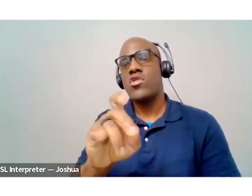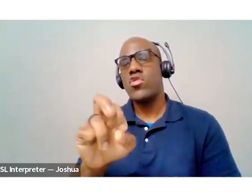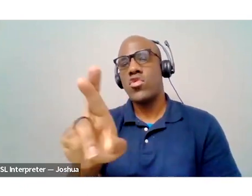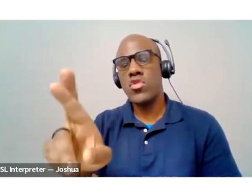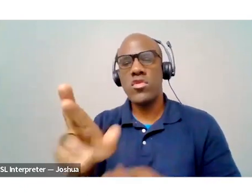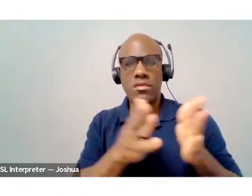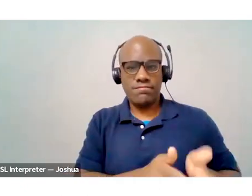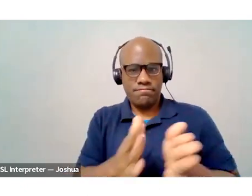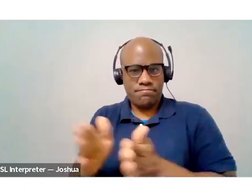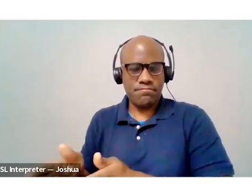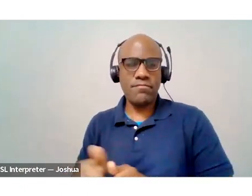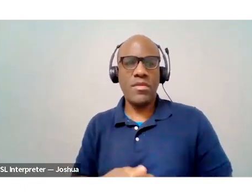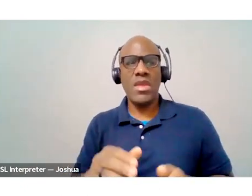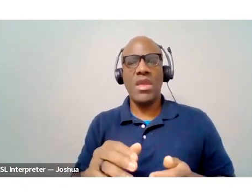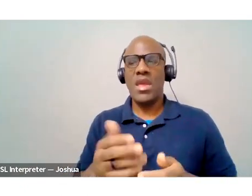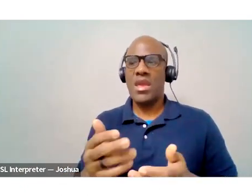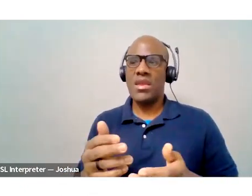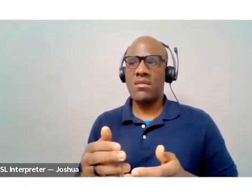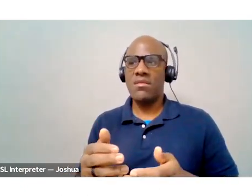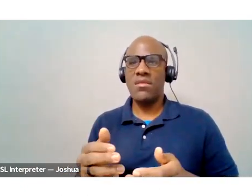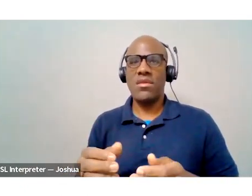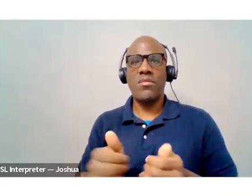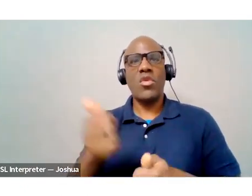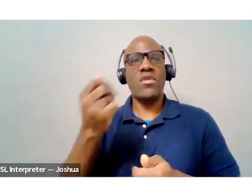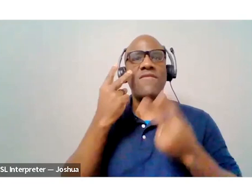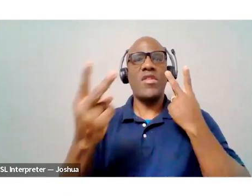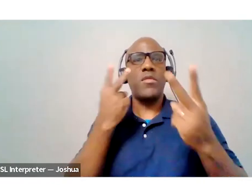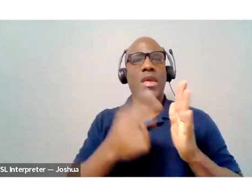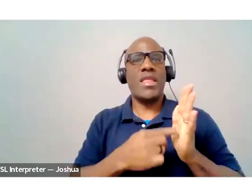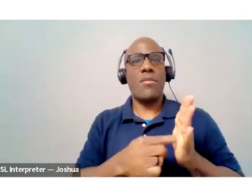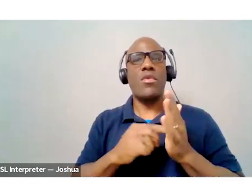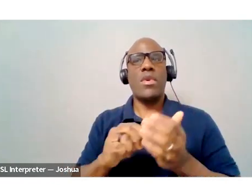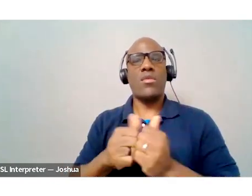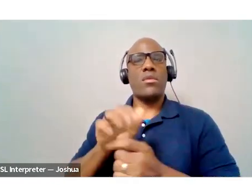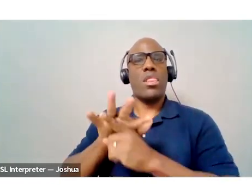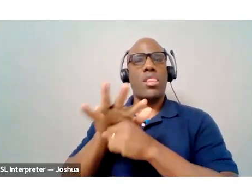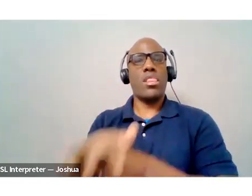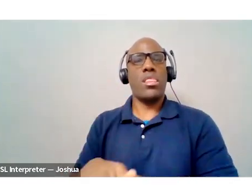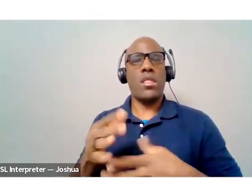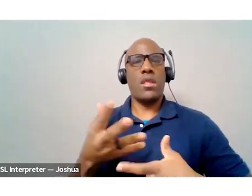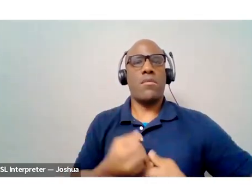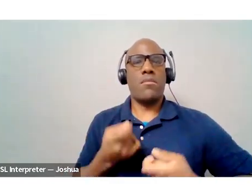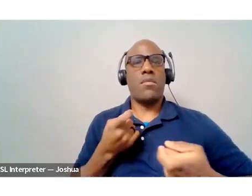it through the most visible example, which is high femme folks.